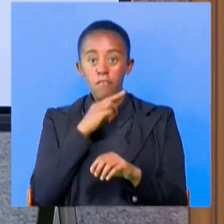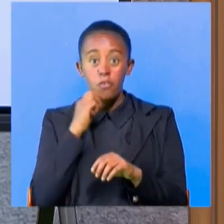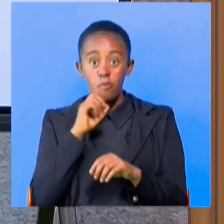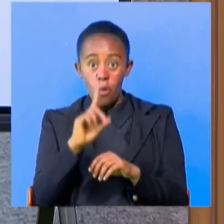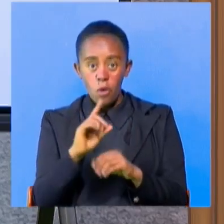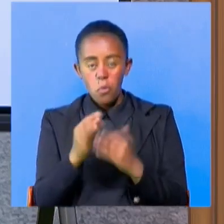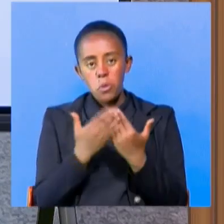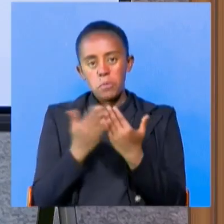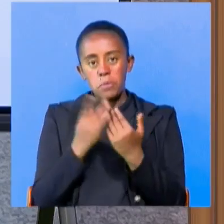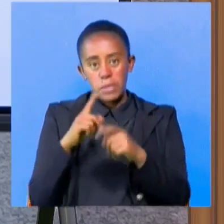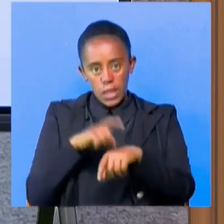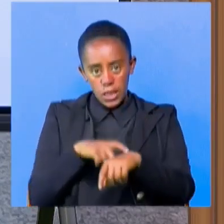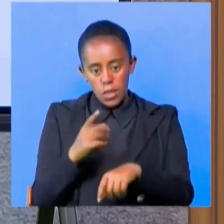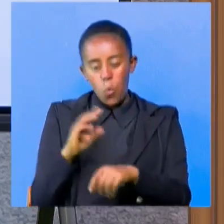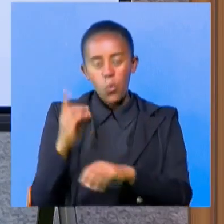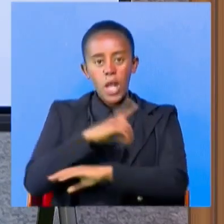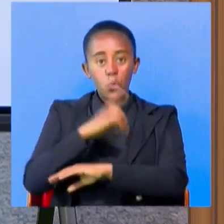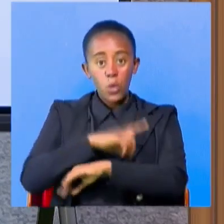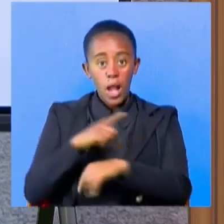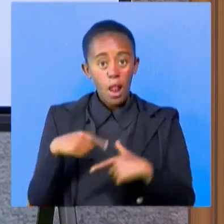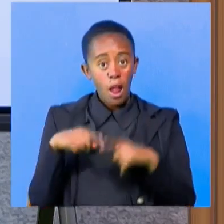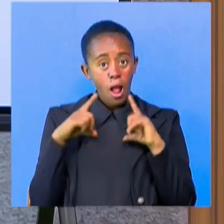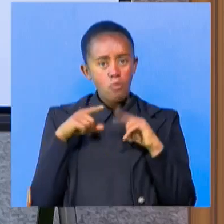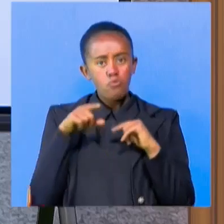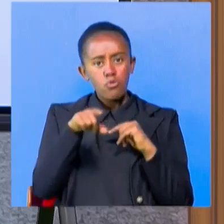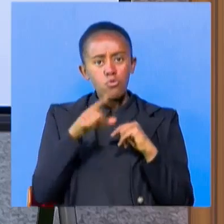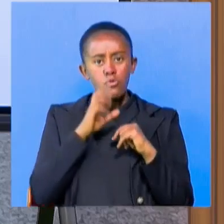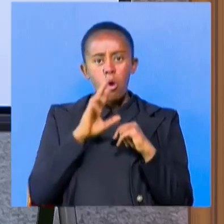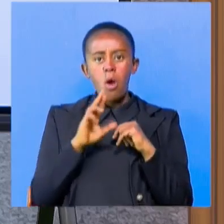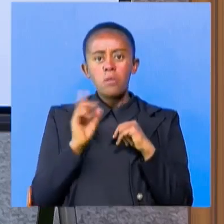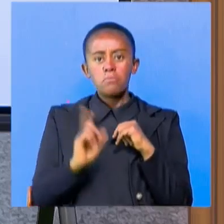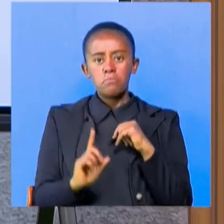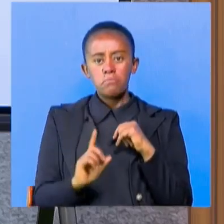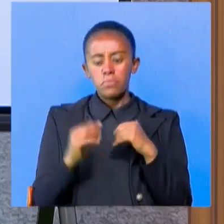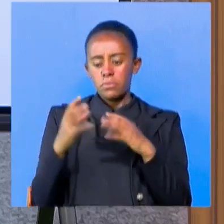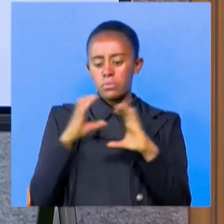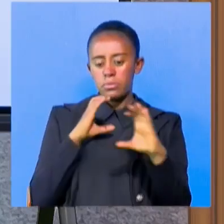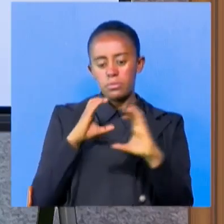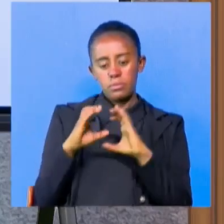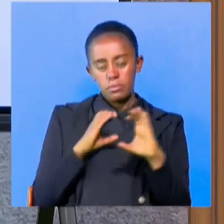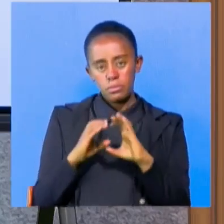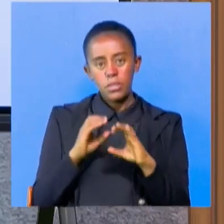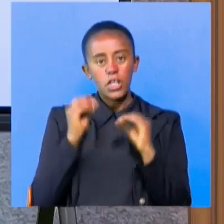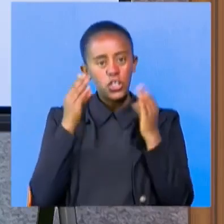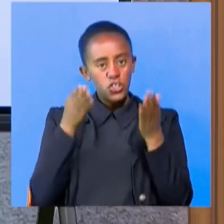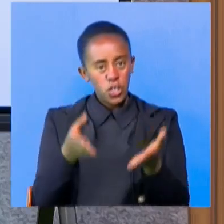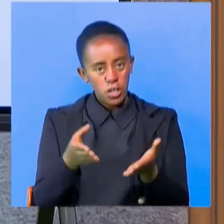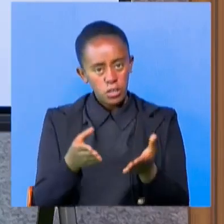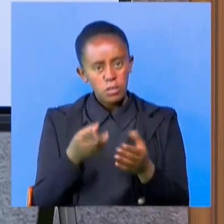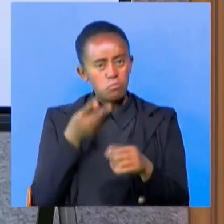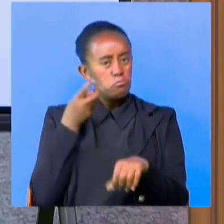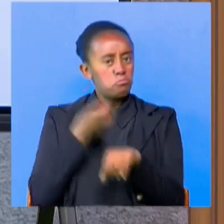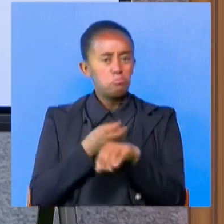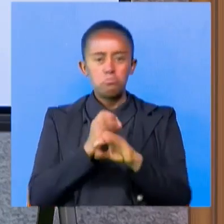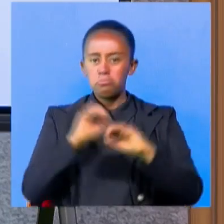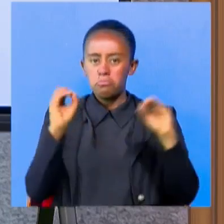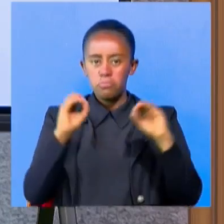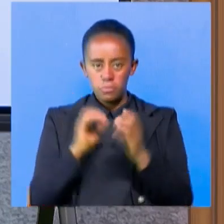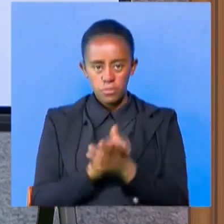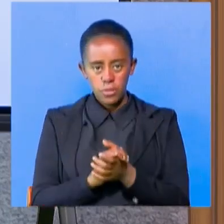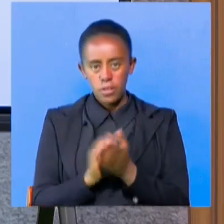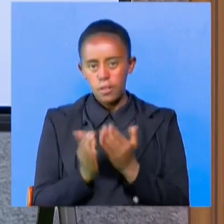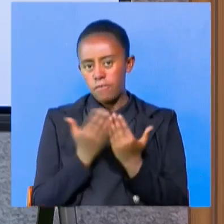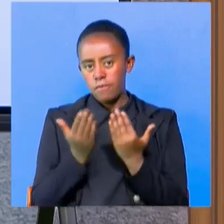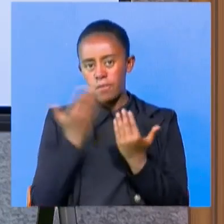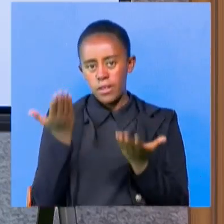simple present tense in your day-to-day life, you are able to interact with your teachers with no difficulties. You are able